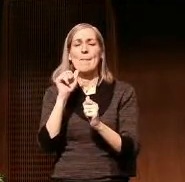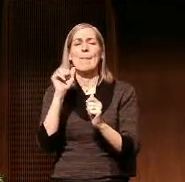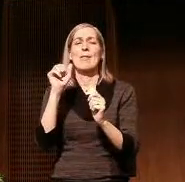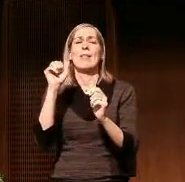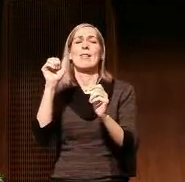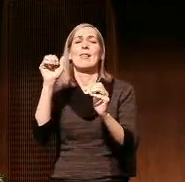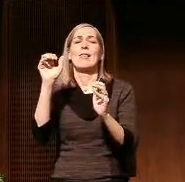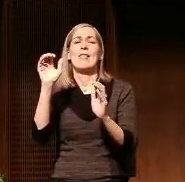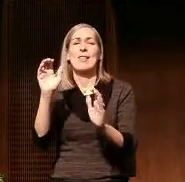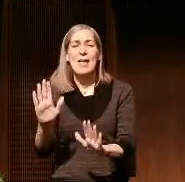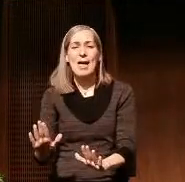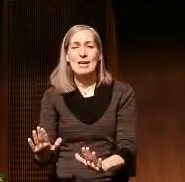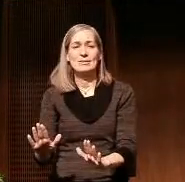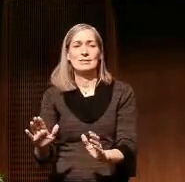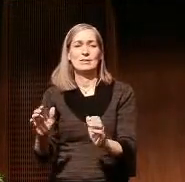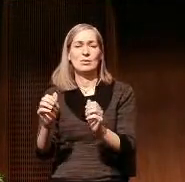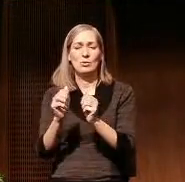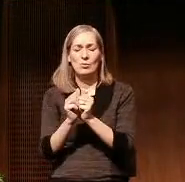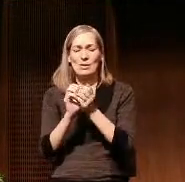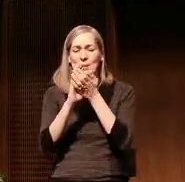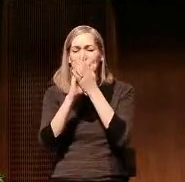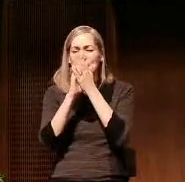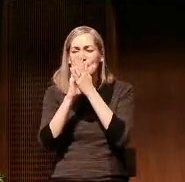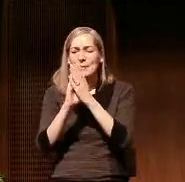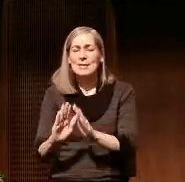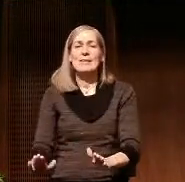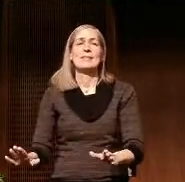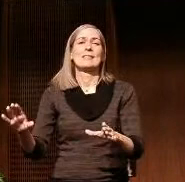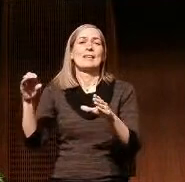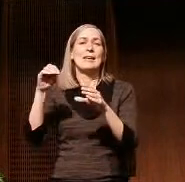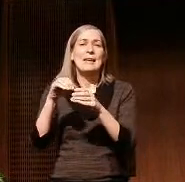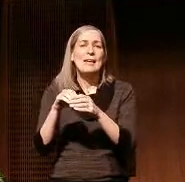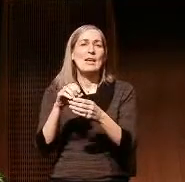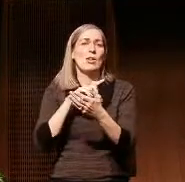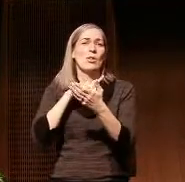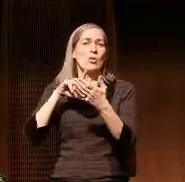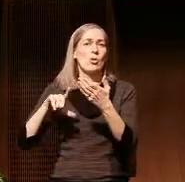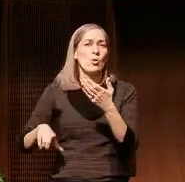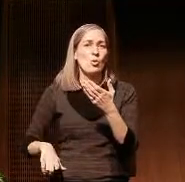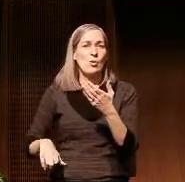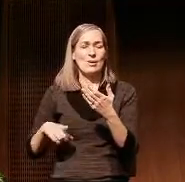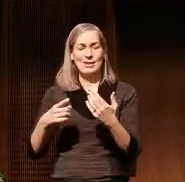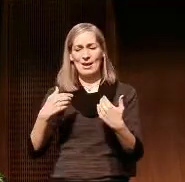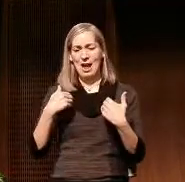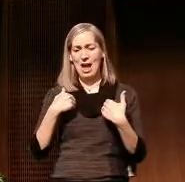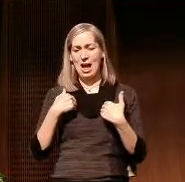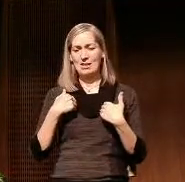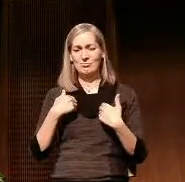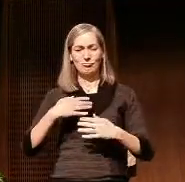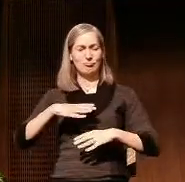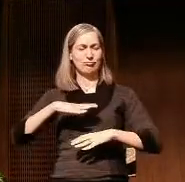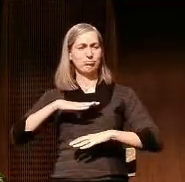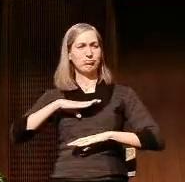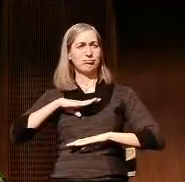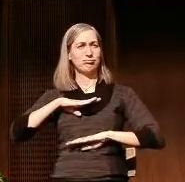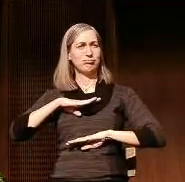Blessed with peace in the Lord. And he has the satisfaction of